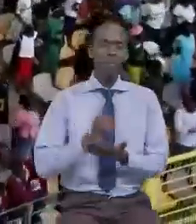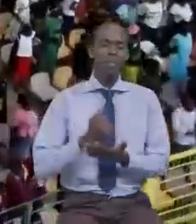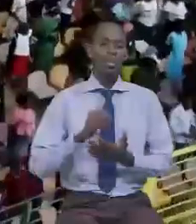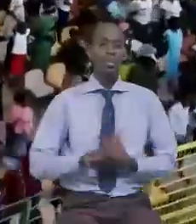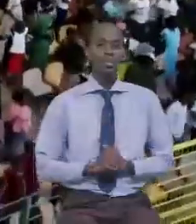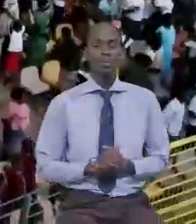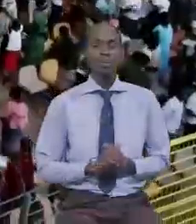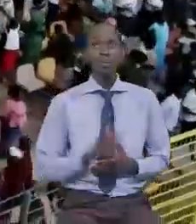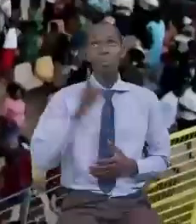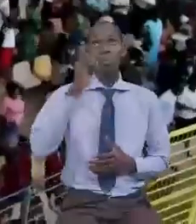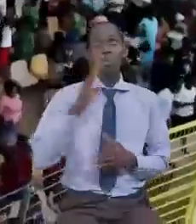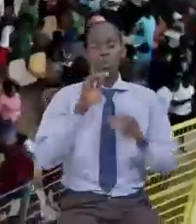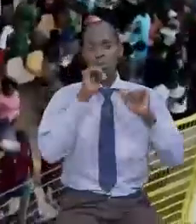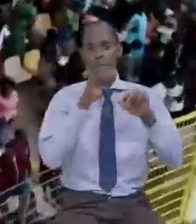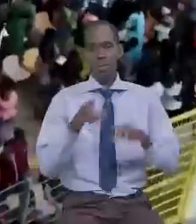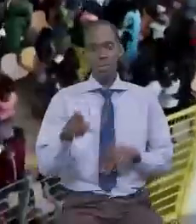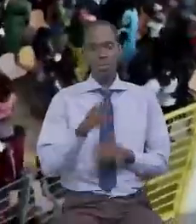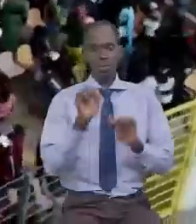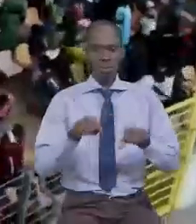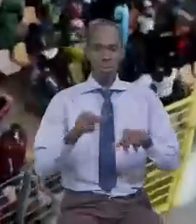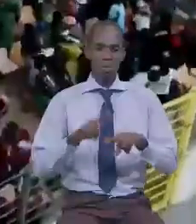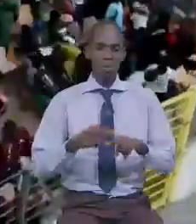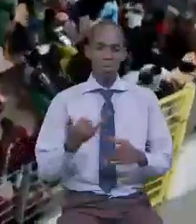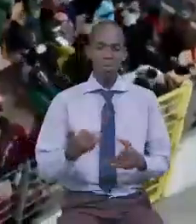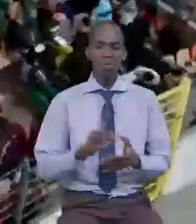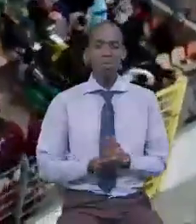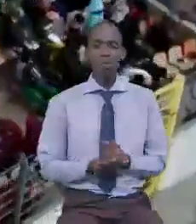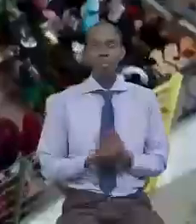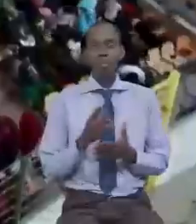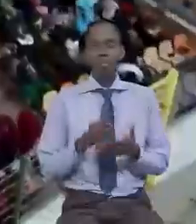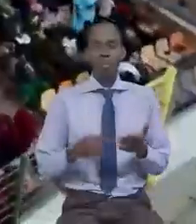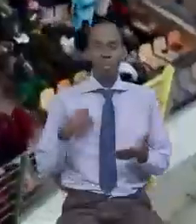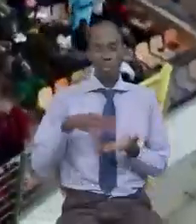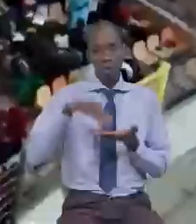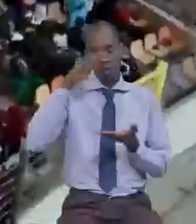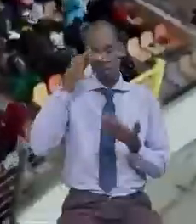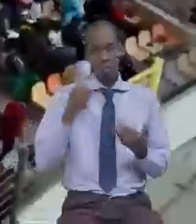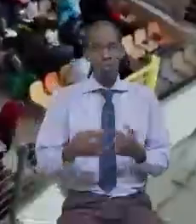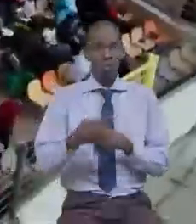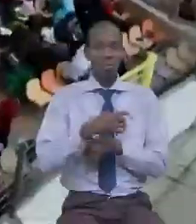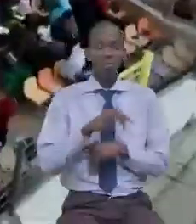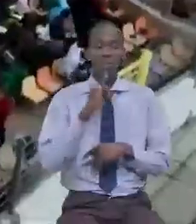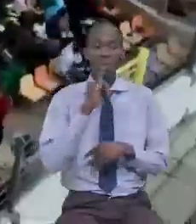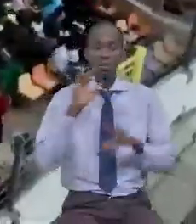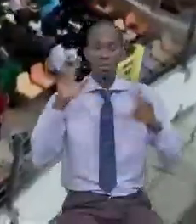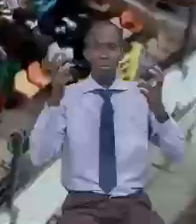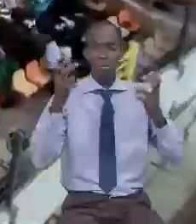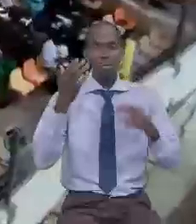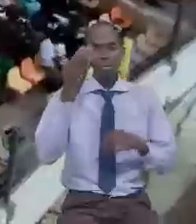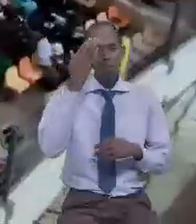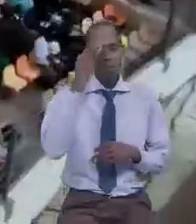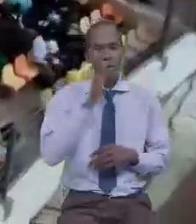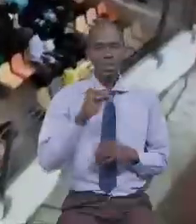God bless you. You can sit down. What we are talking about today, knowing